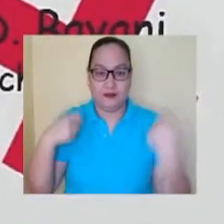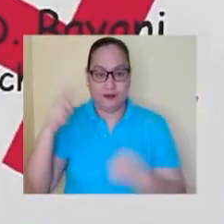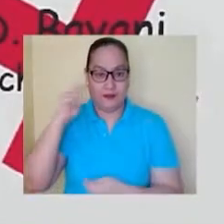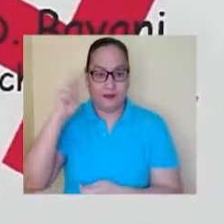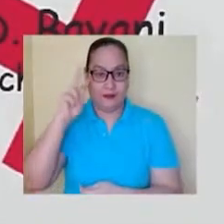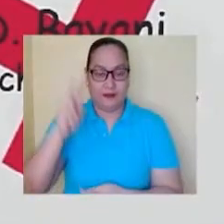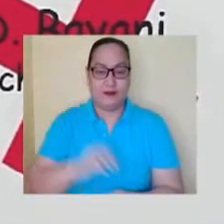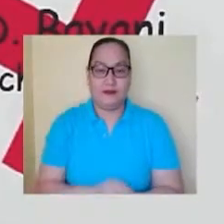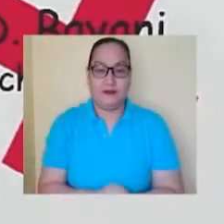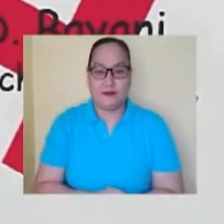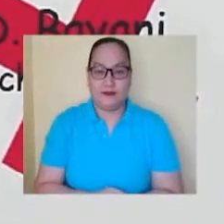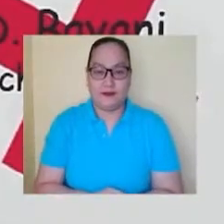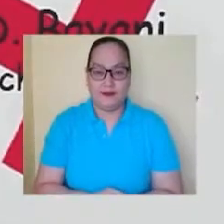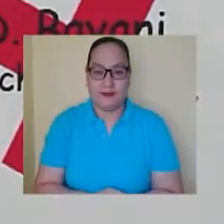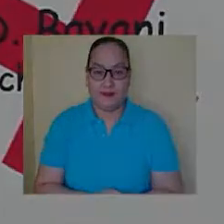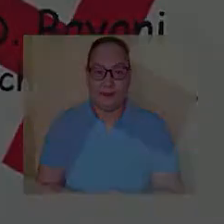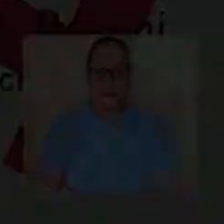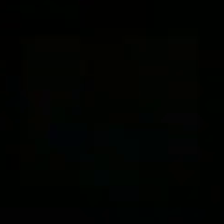returns.